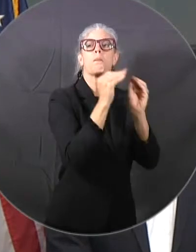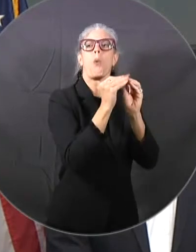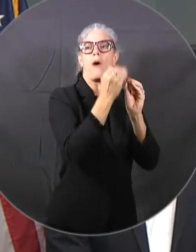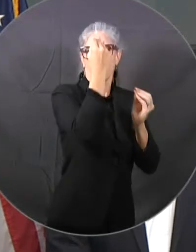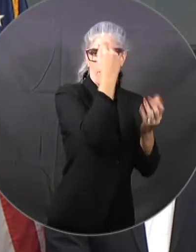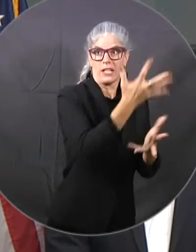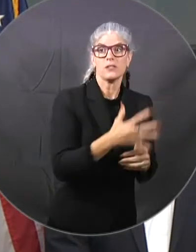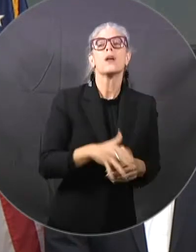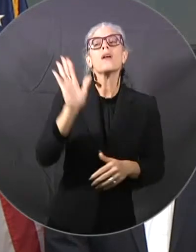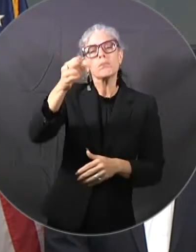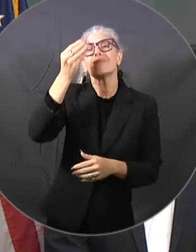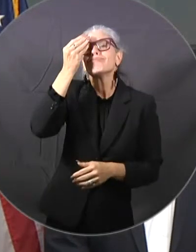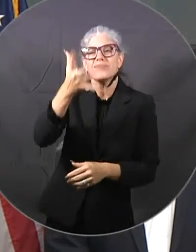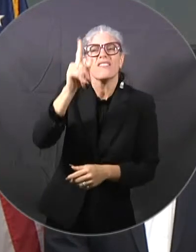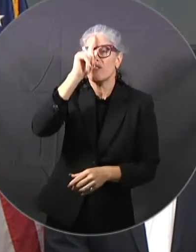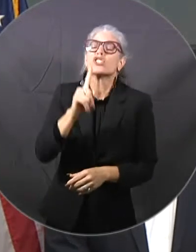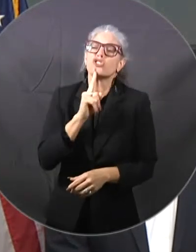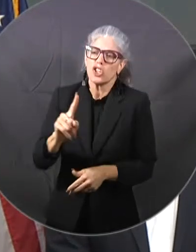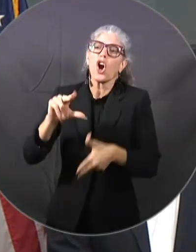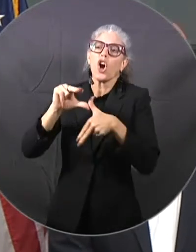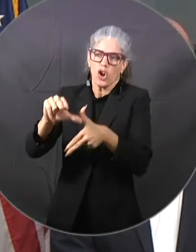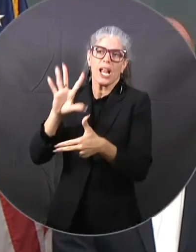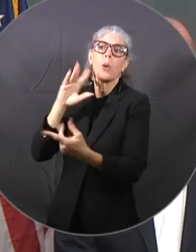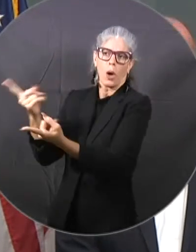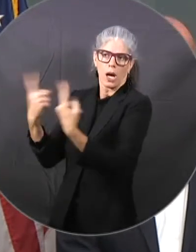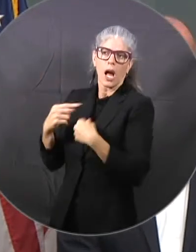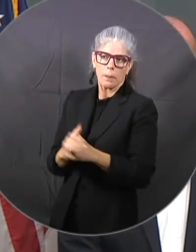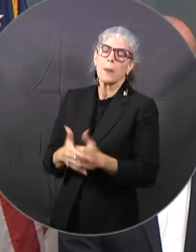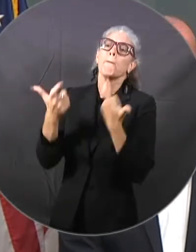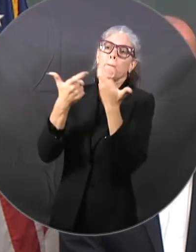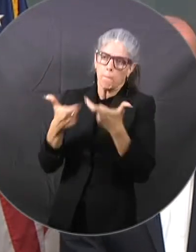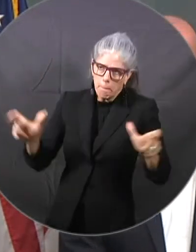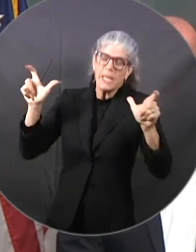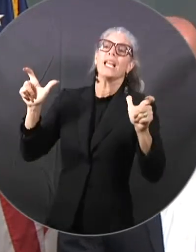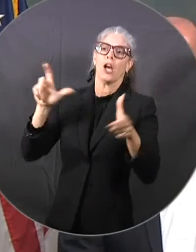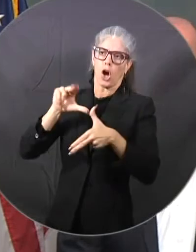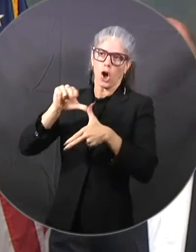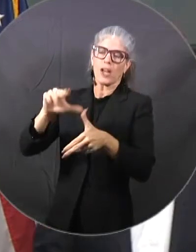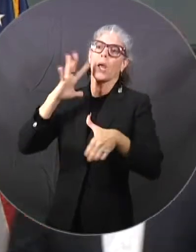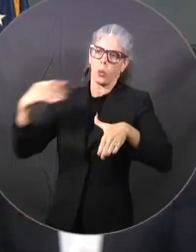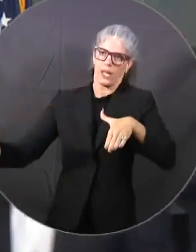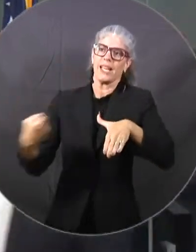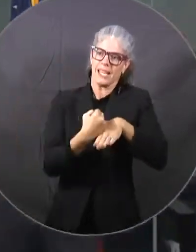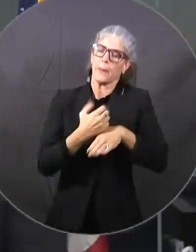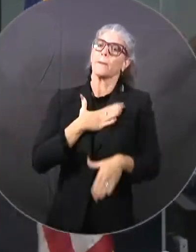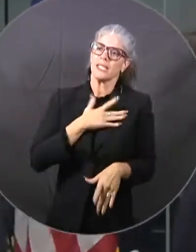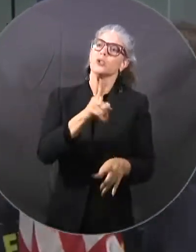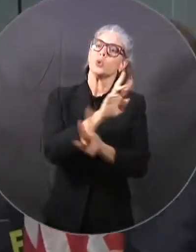hurricane. It is going to impact the state of Florida, so please take the proper precautions. Thank you.